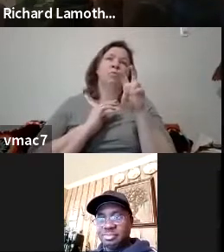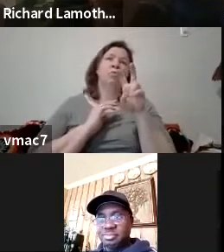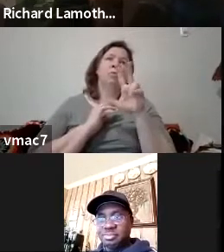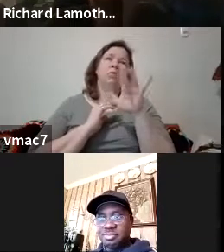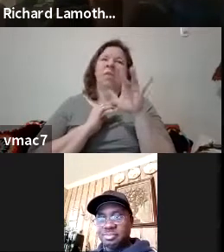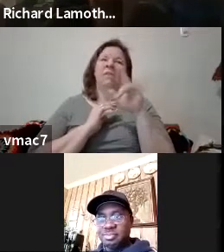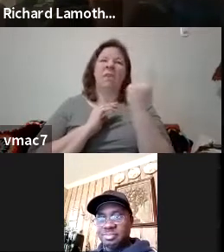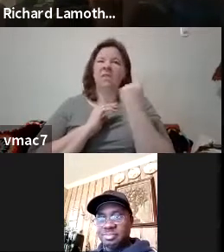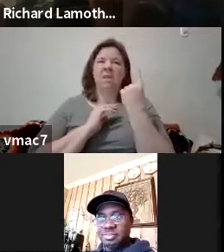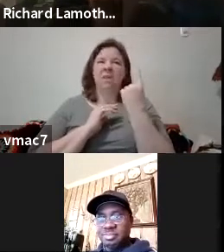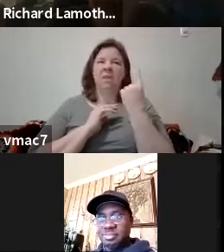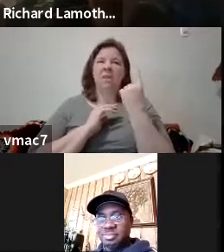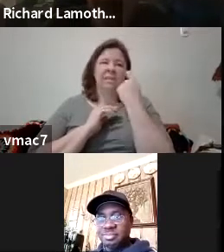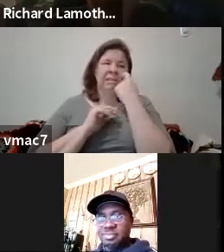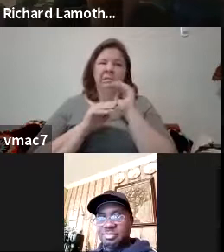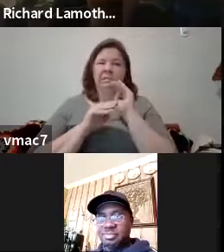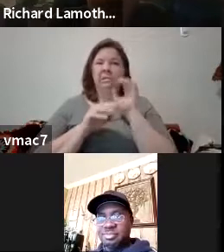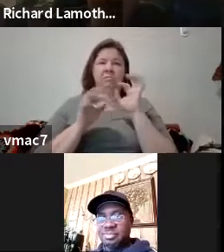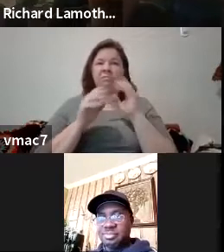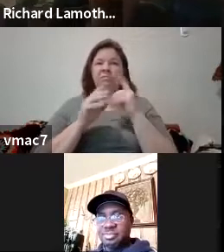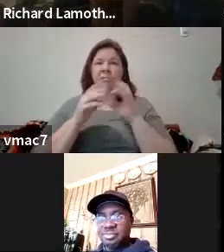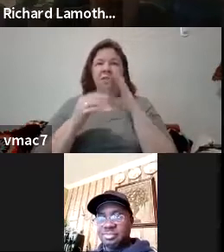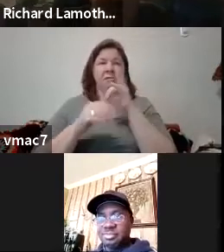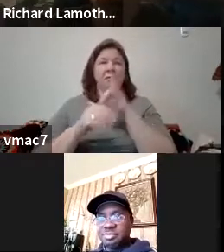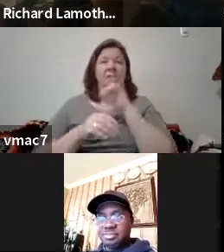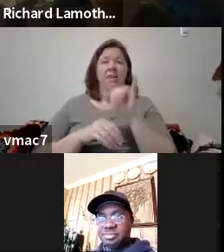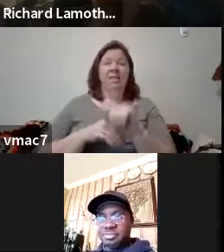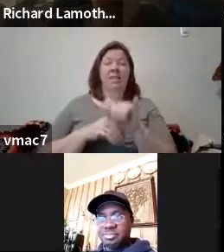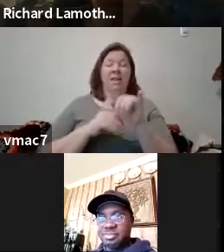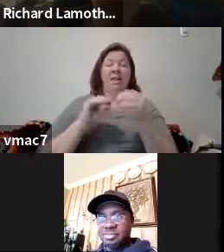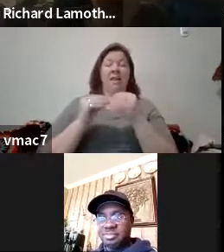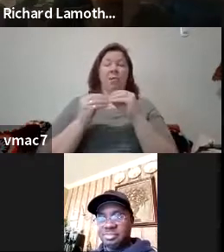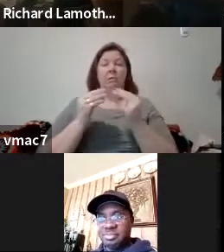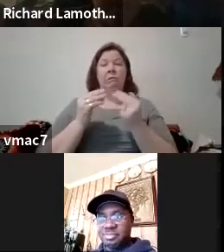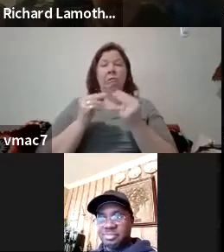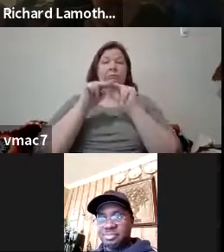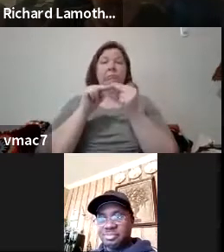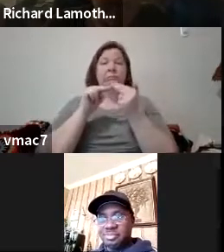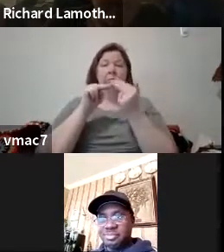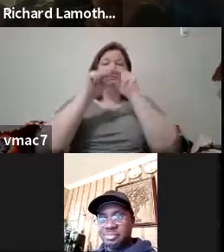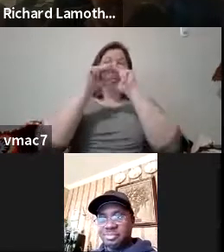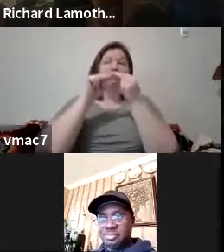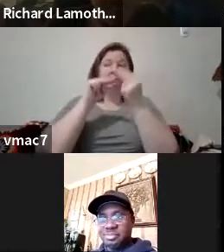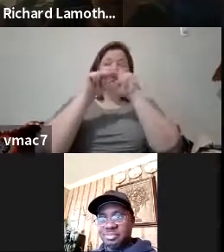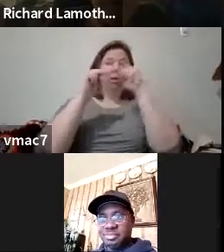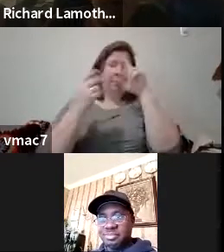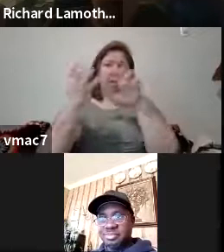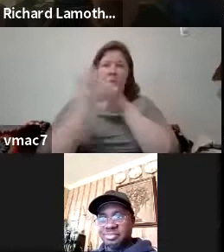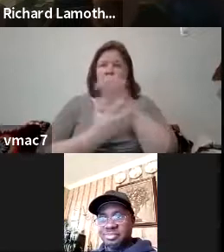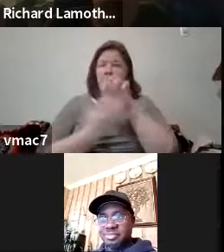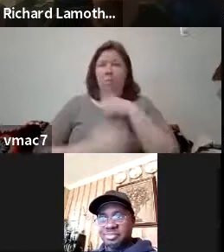400,025 or something. It was just over. And now we're on 4,400. And I'm getting so confused. I'm sounding like